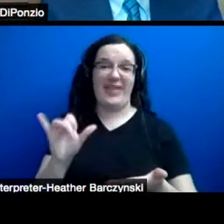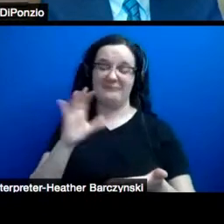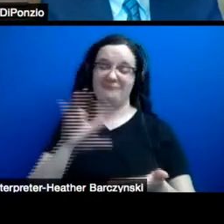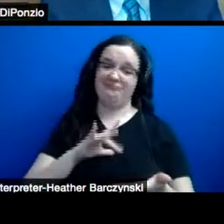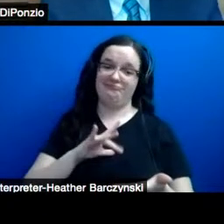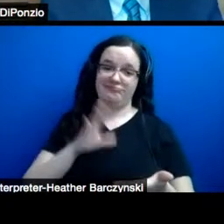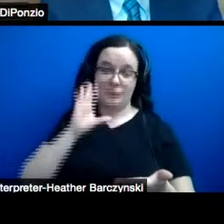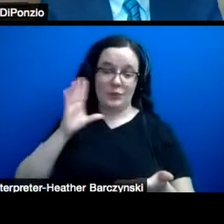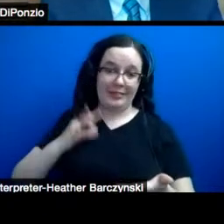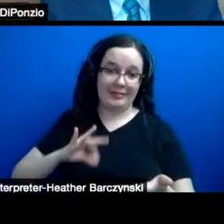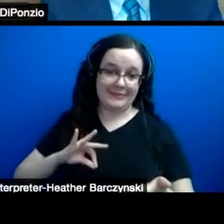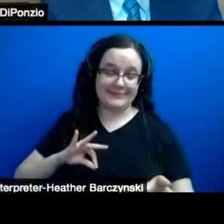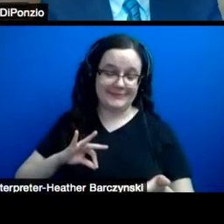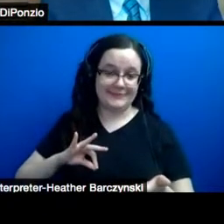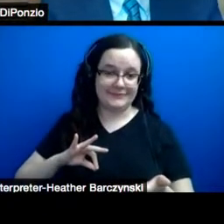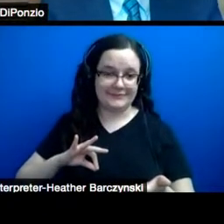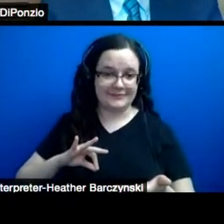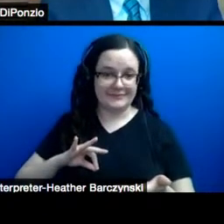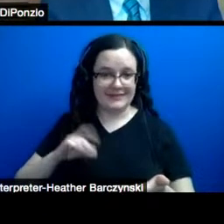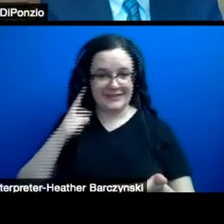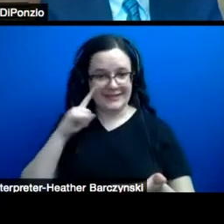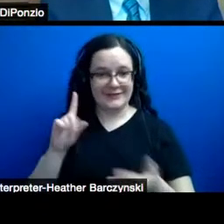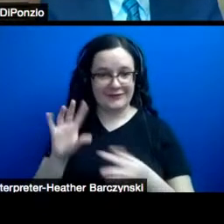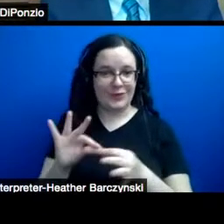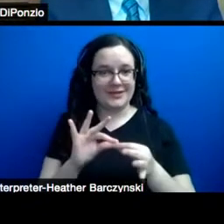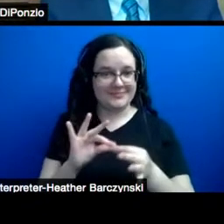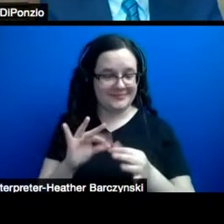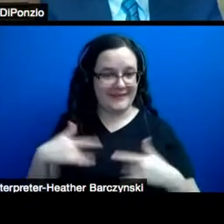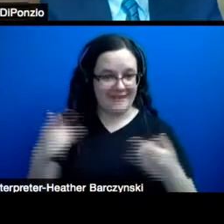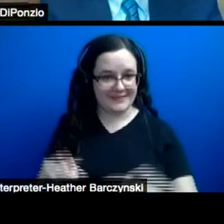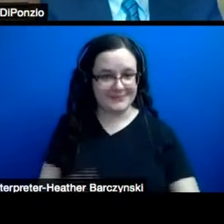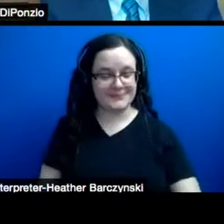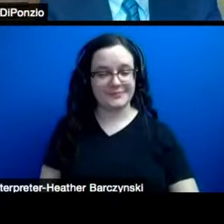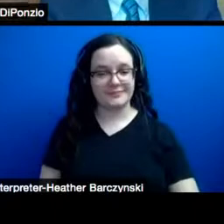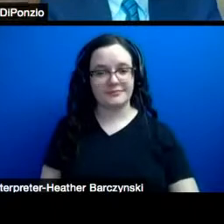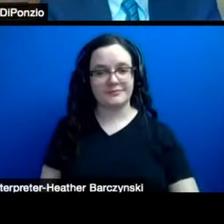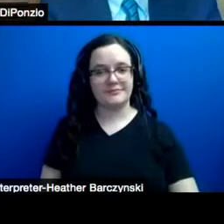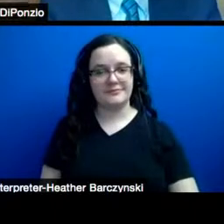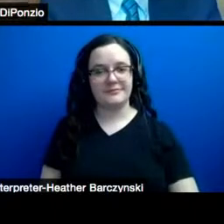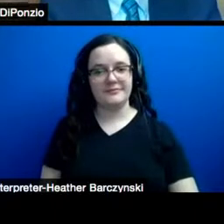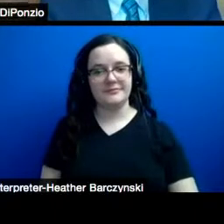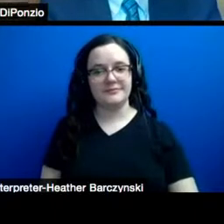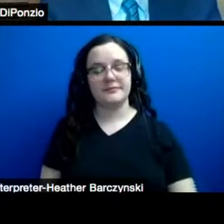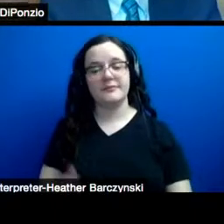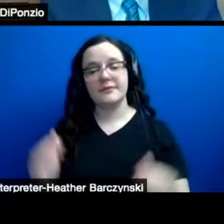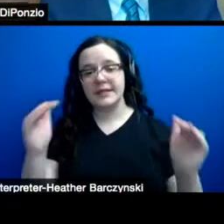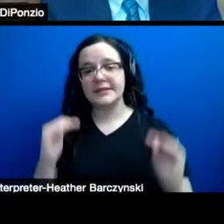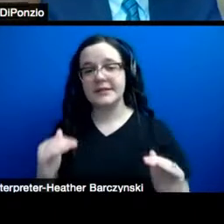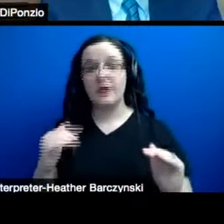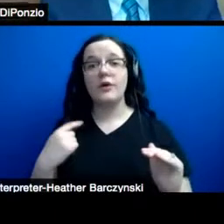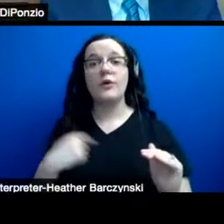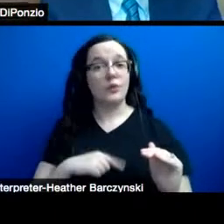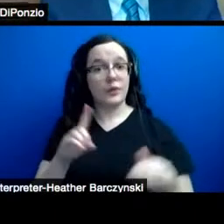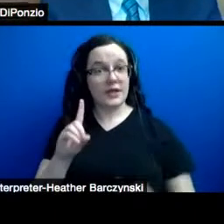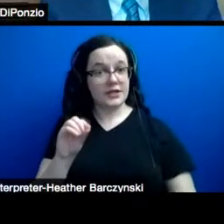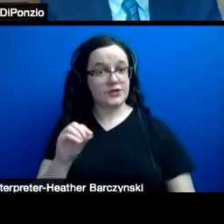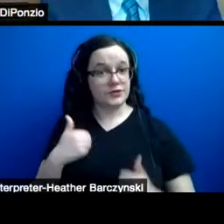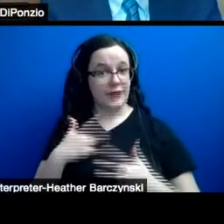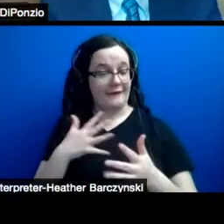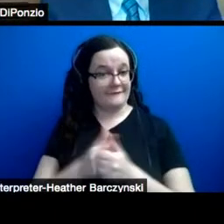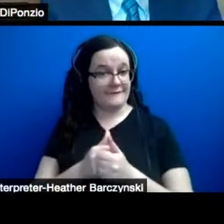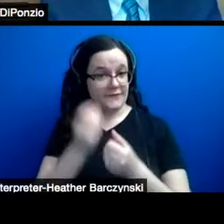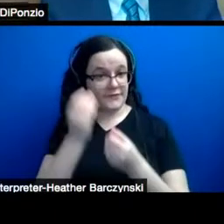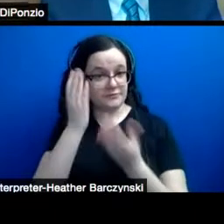helpful in coordinating an event. And then we did have an update to